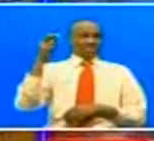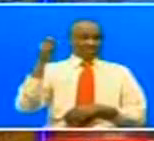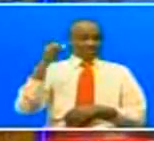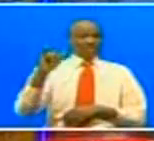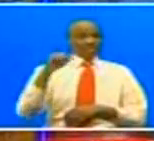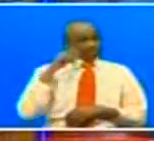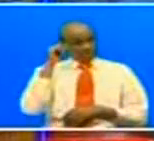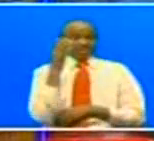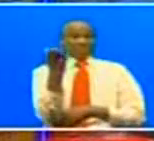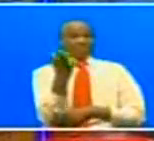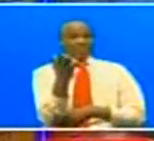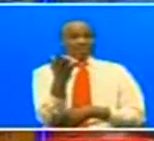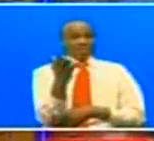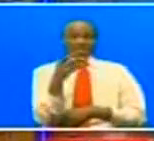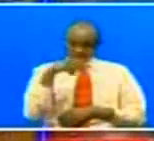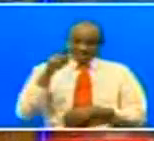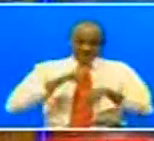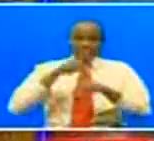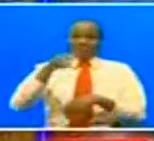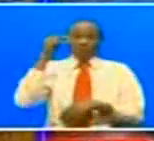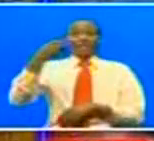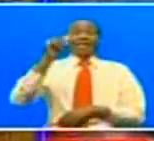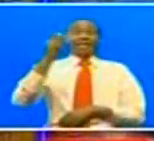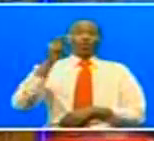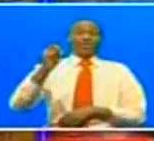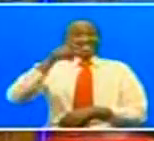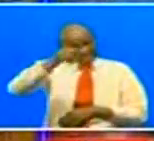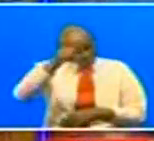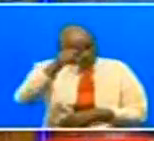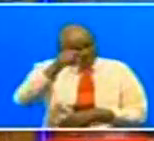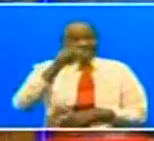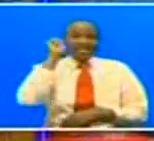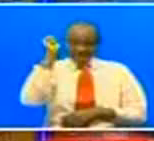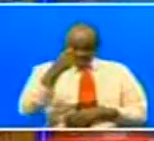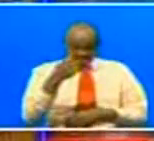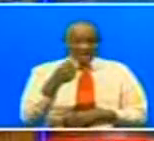coast, all that heroin found. That was a joint Kenyan-British operation.